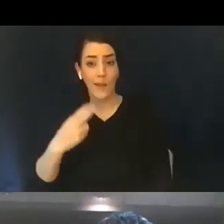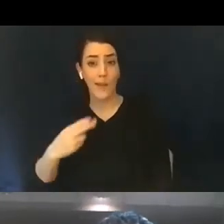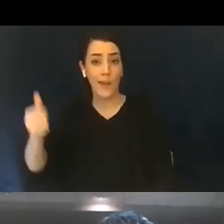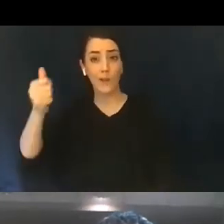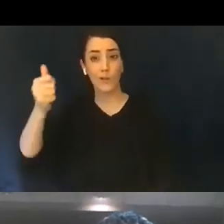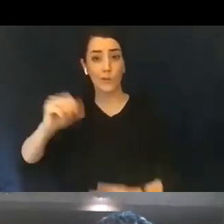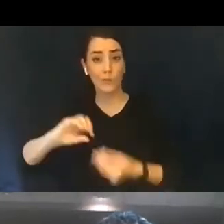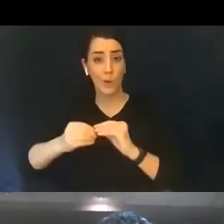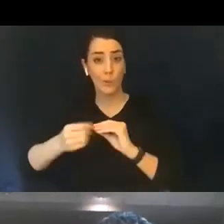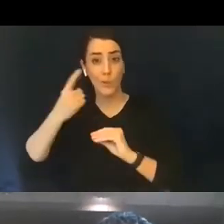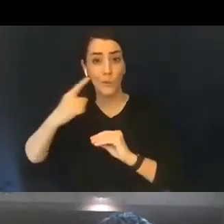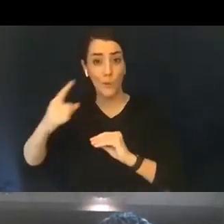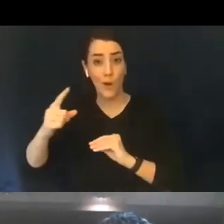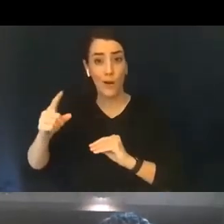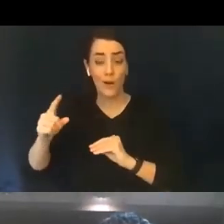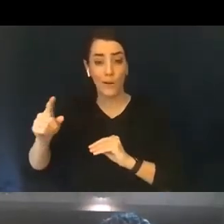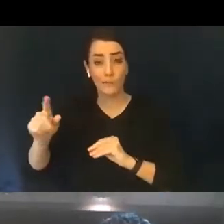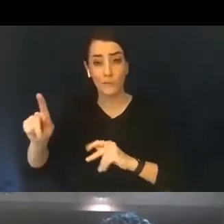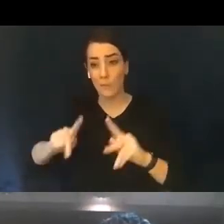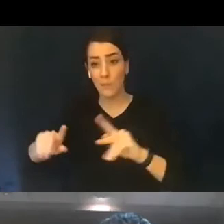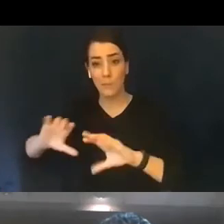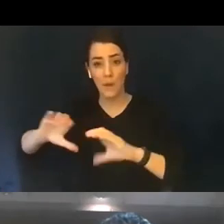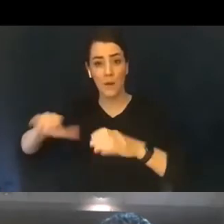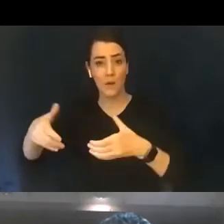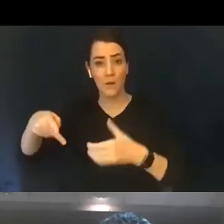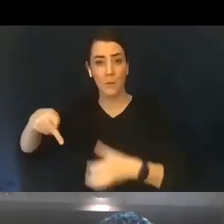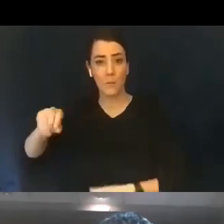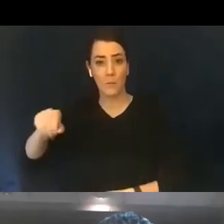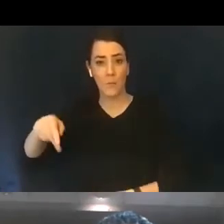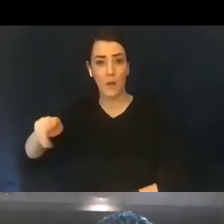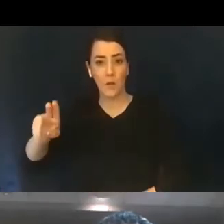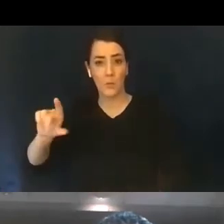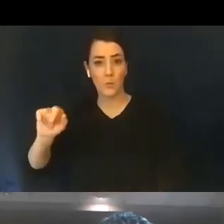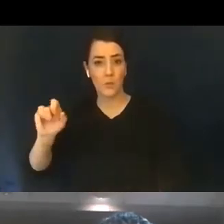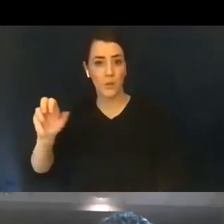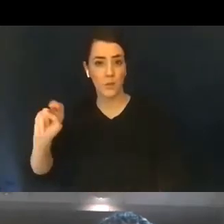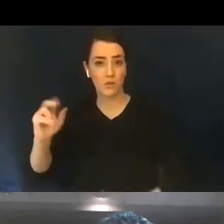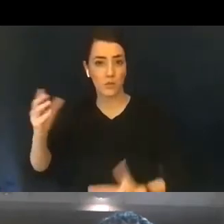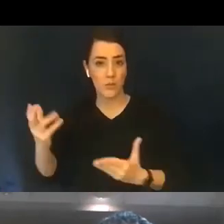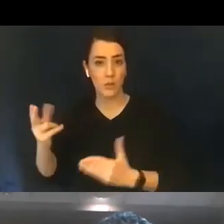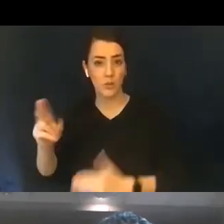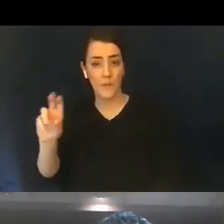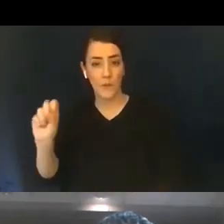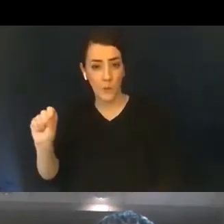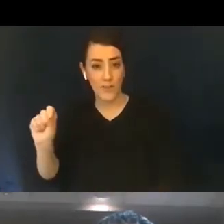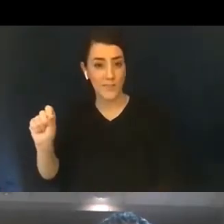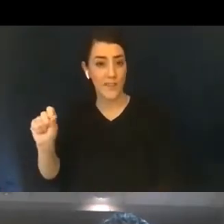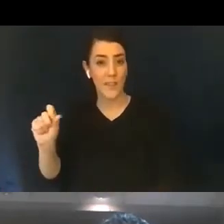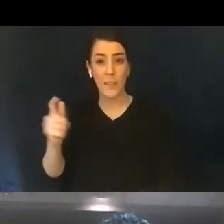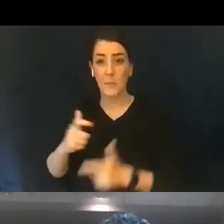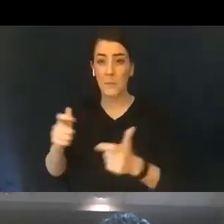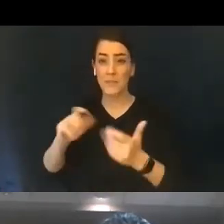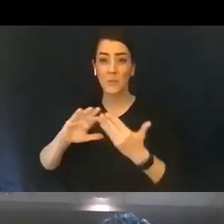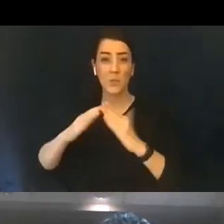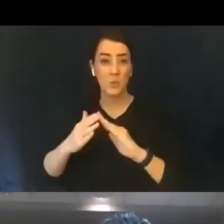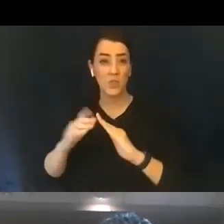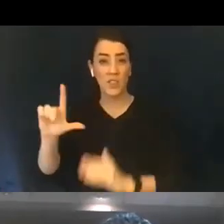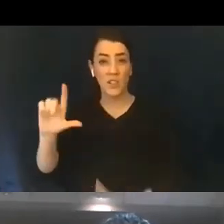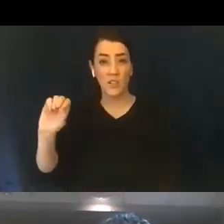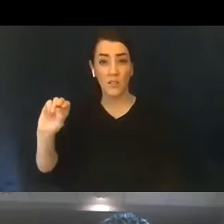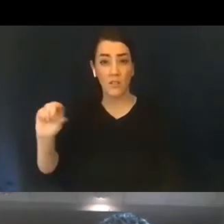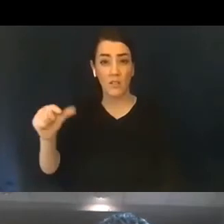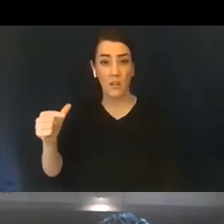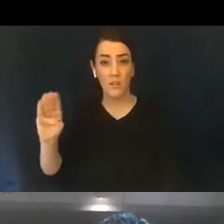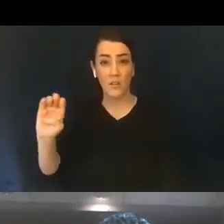population throughout the U.S. You have the greatest concentration in Long Beach, California. You have the